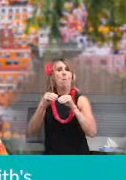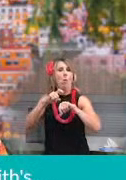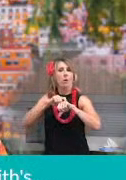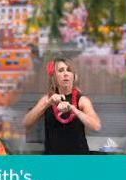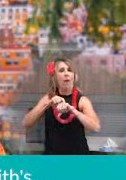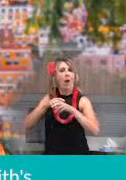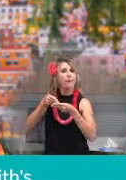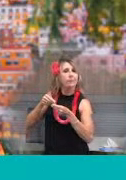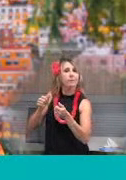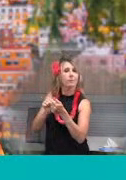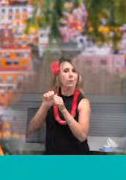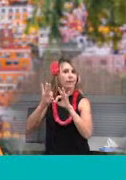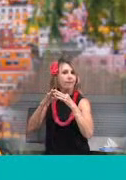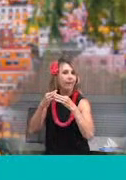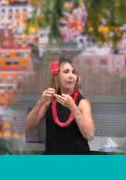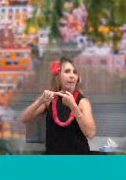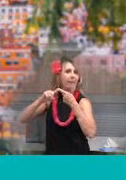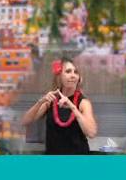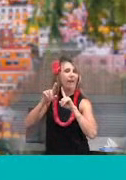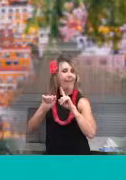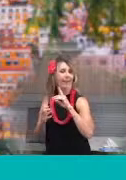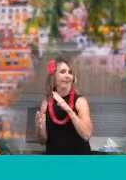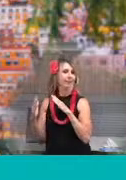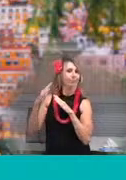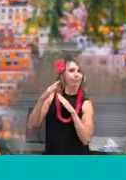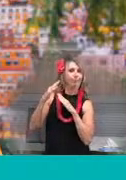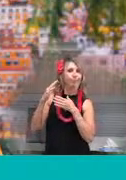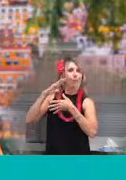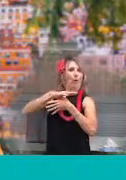is at the top of Keith's bucket list plans.